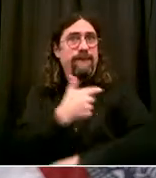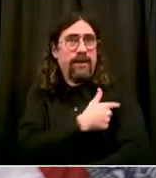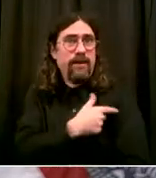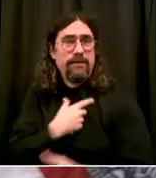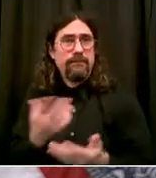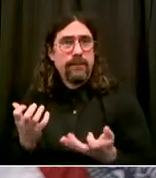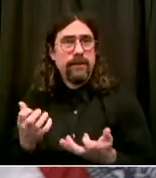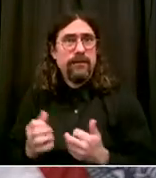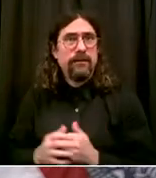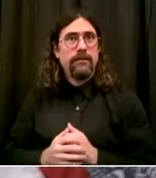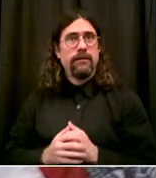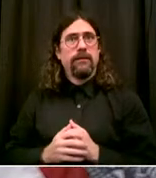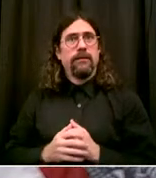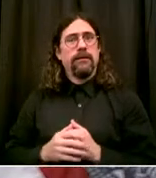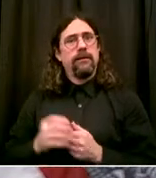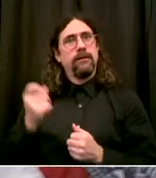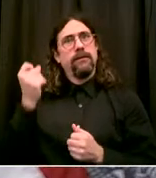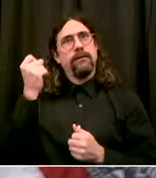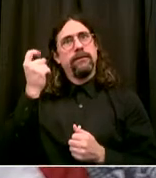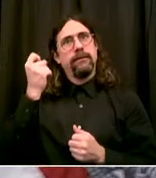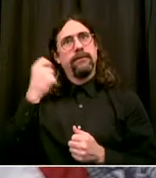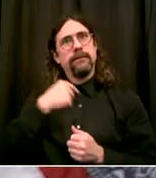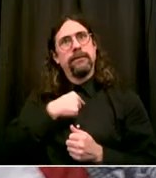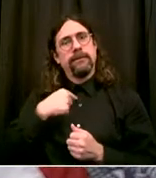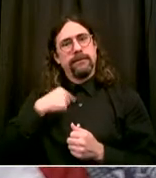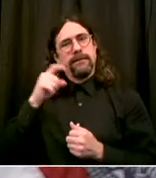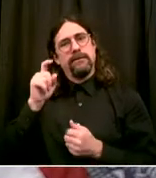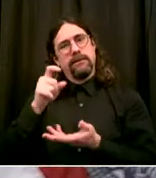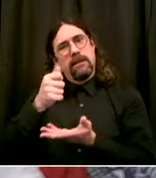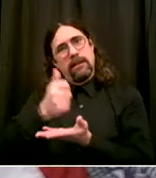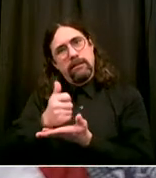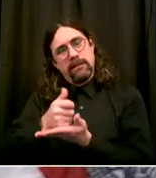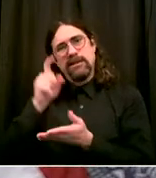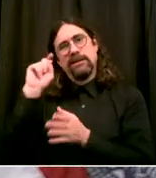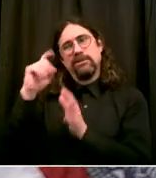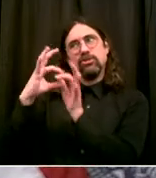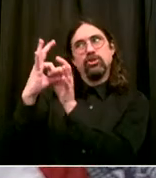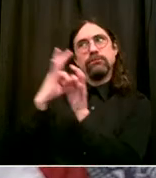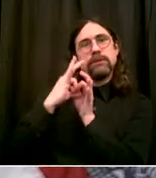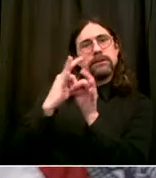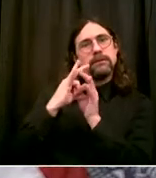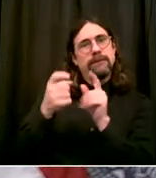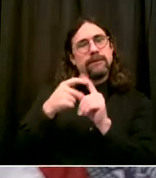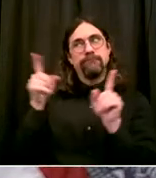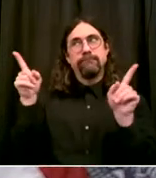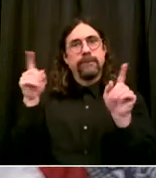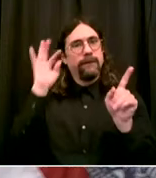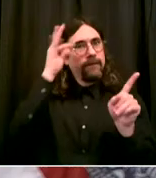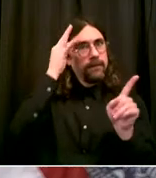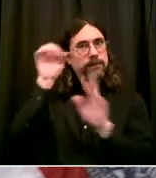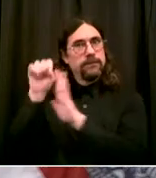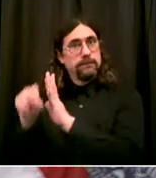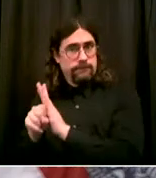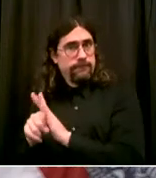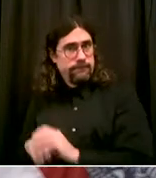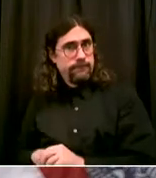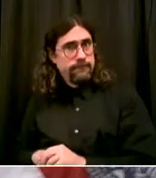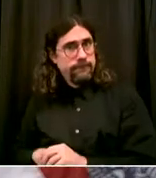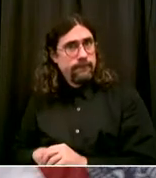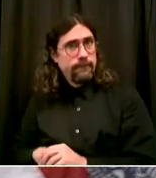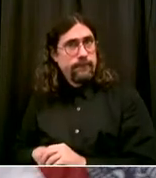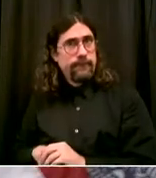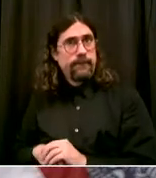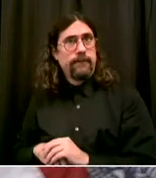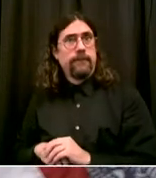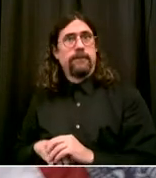But we have amazing capacity in this city. There's just you know, the ability of New York City in general